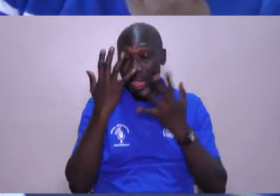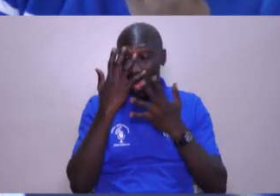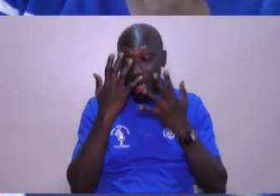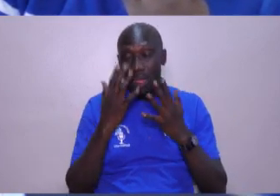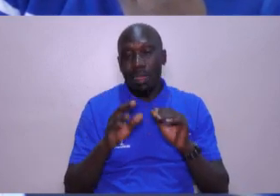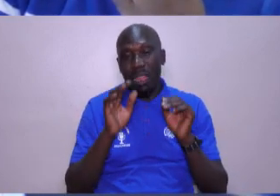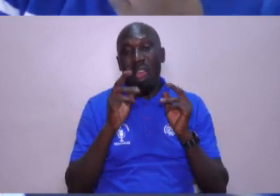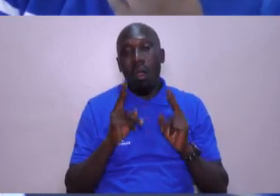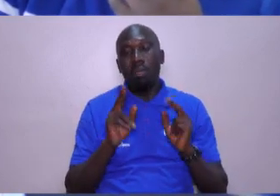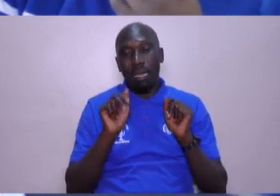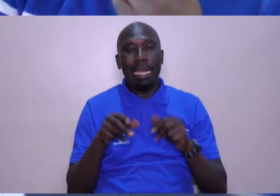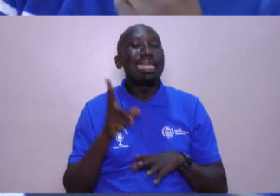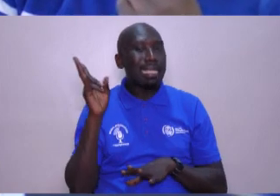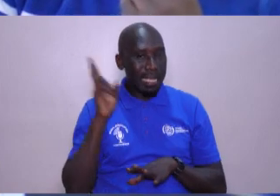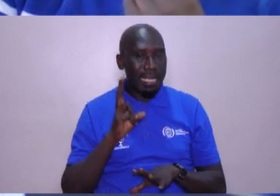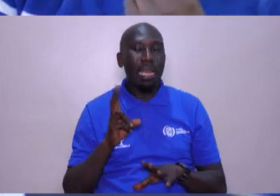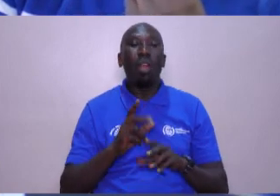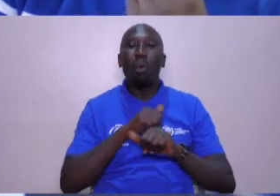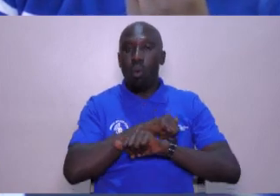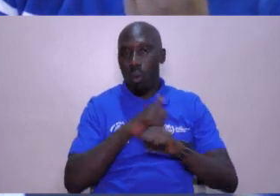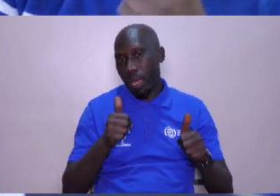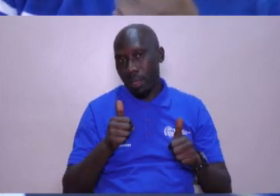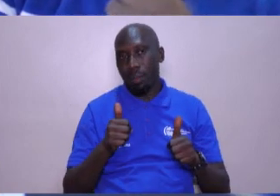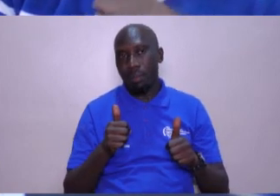hope they can hear properly.